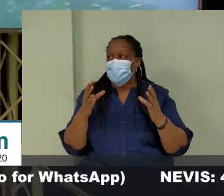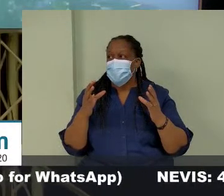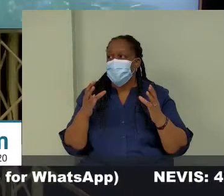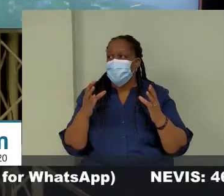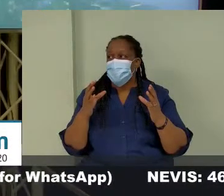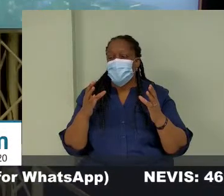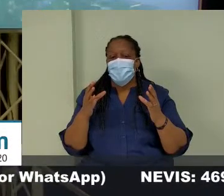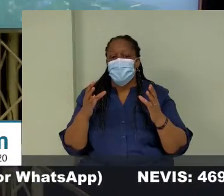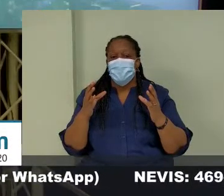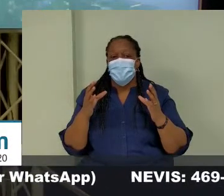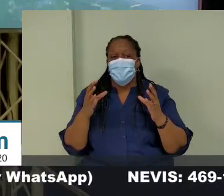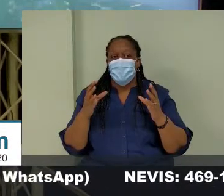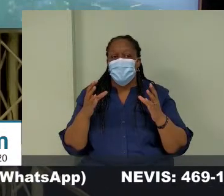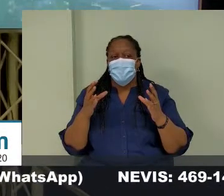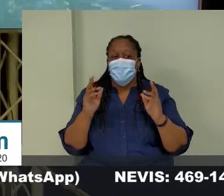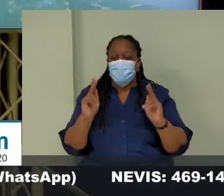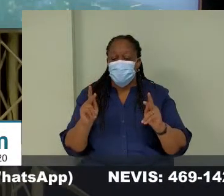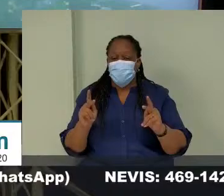for quarantine?